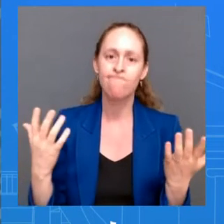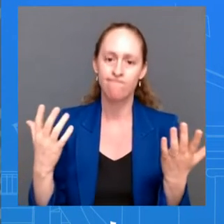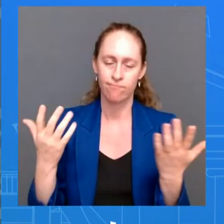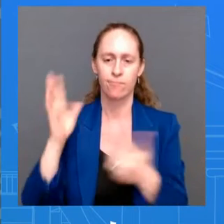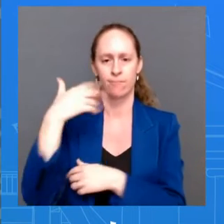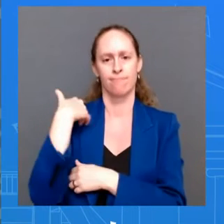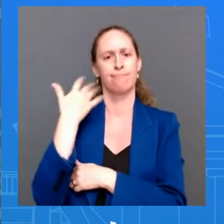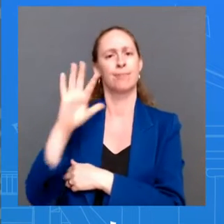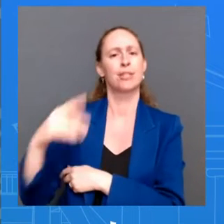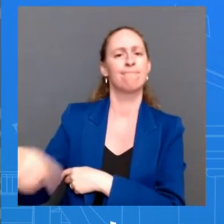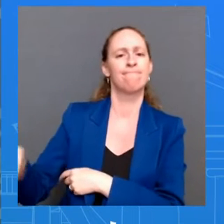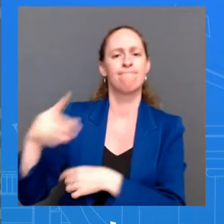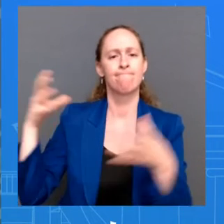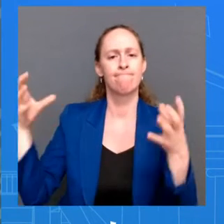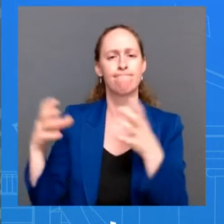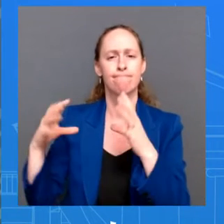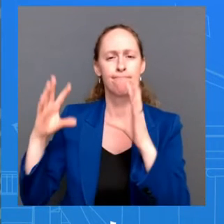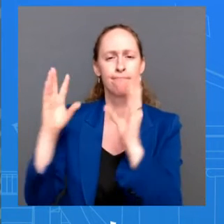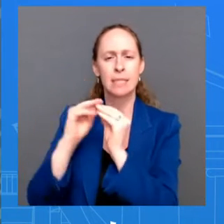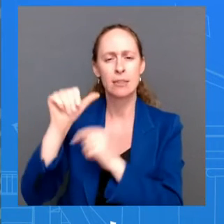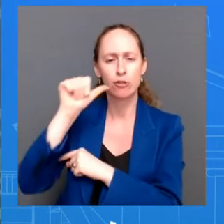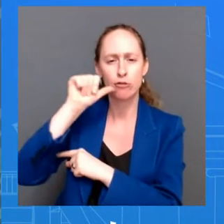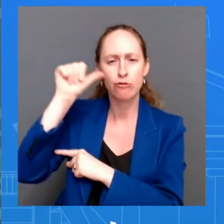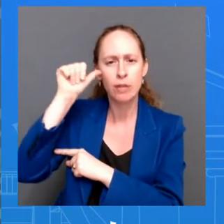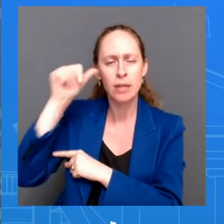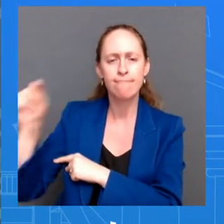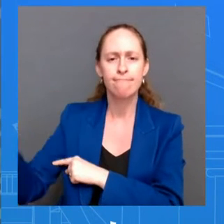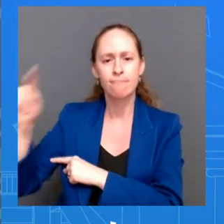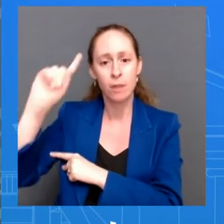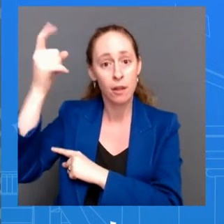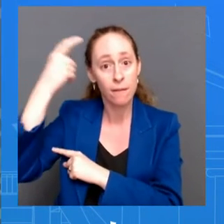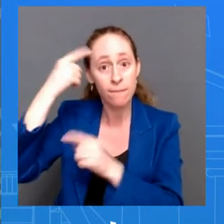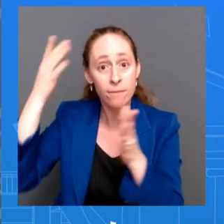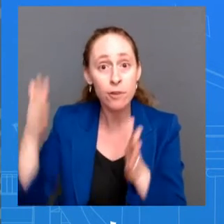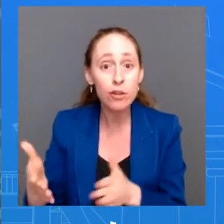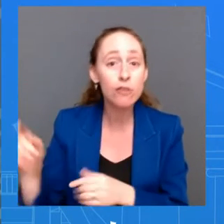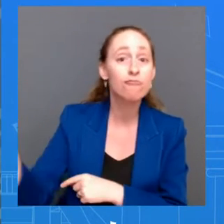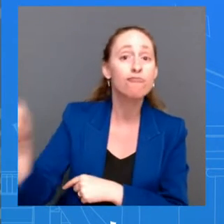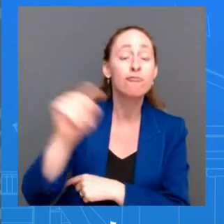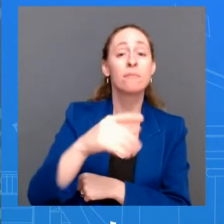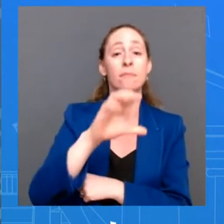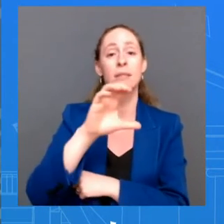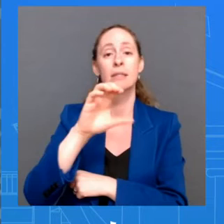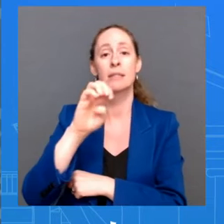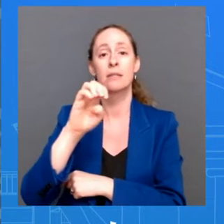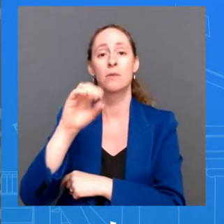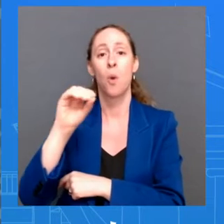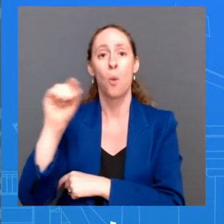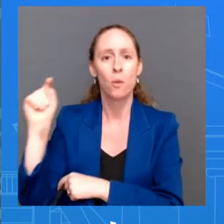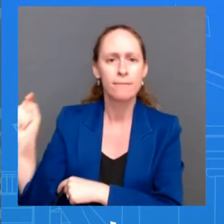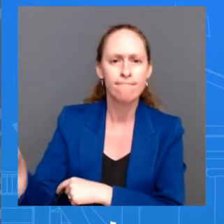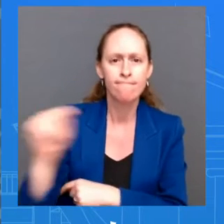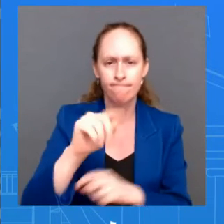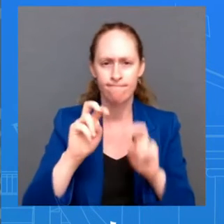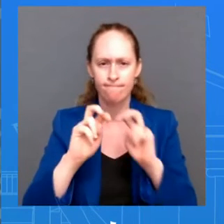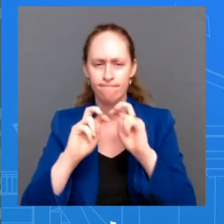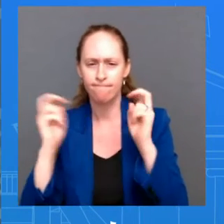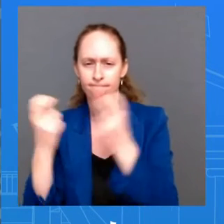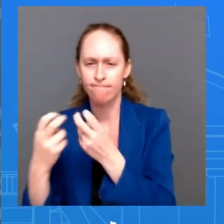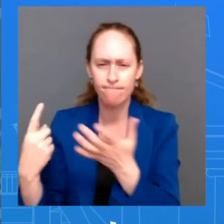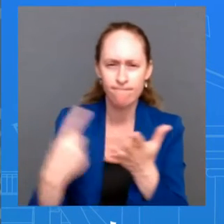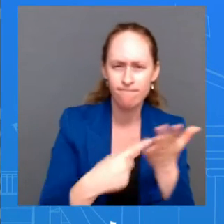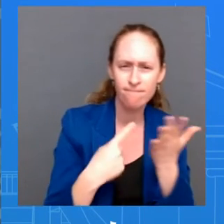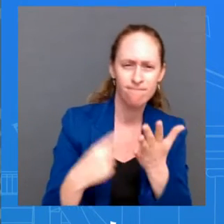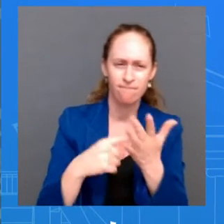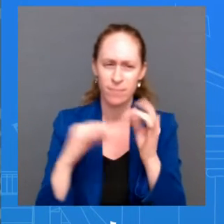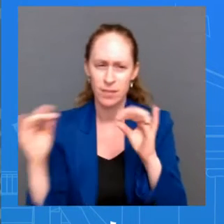electricity sector and senior leaders from across government to discuss how we can protect our communities from the accelerating